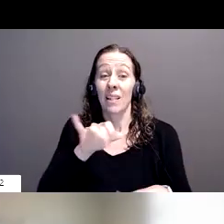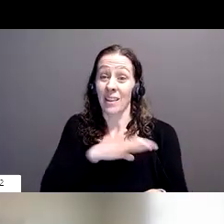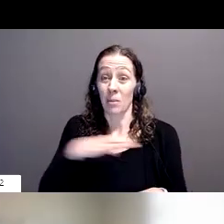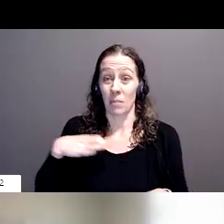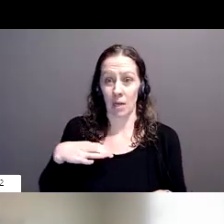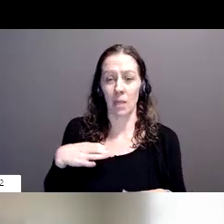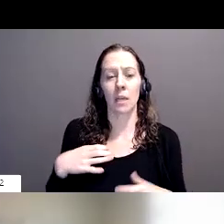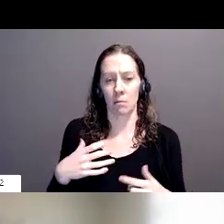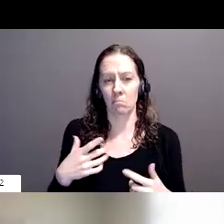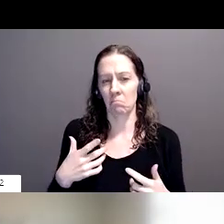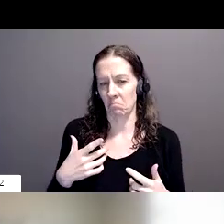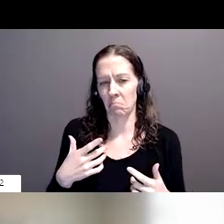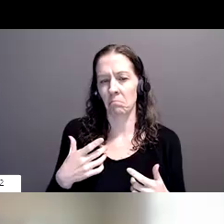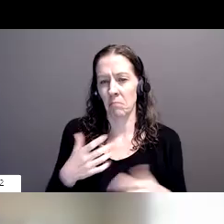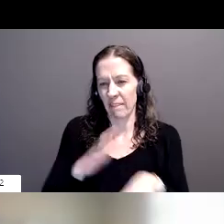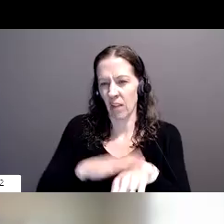of